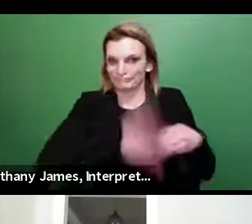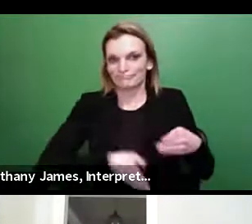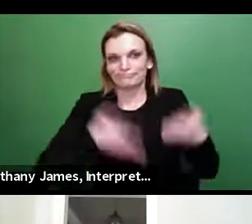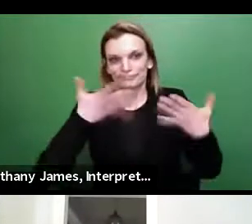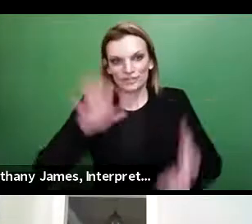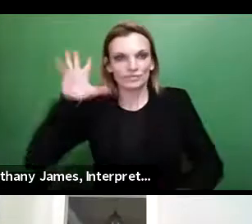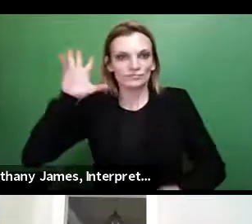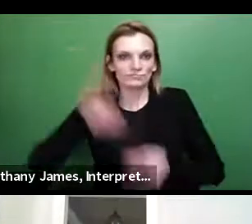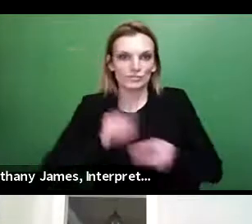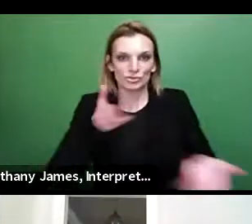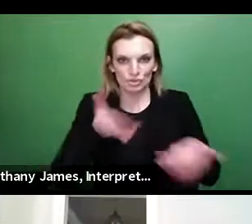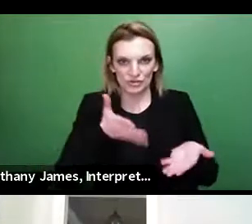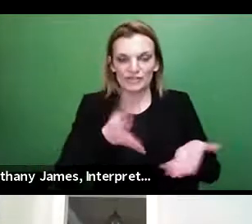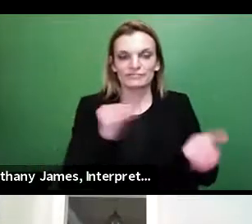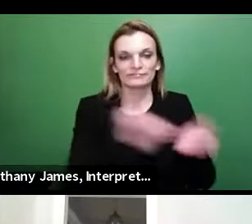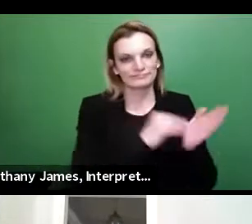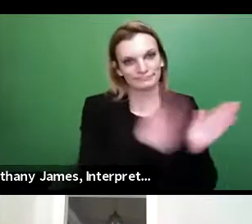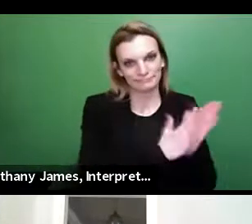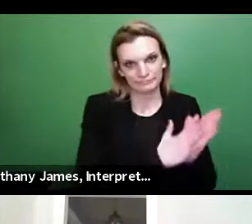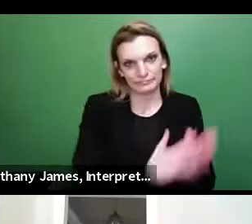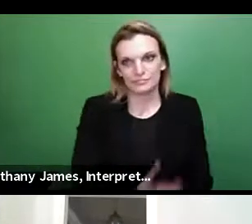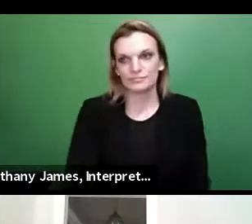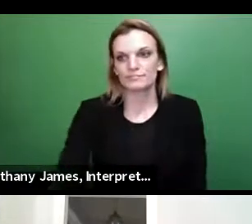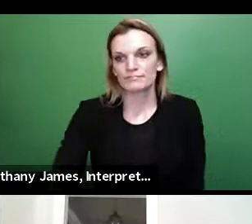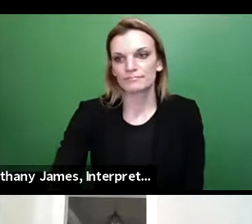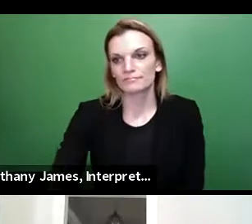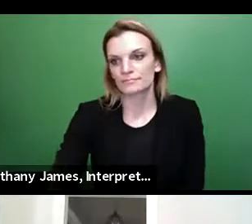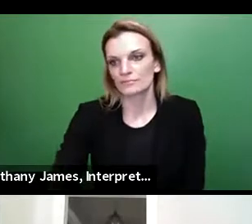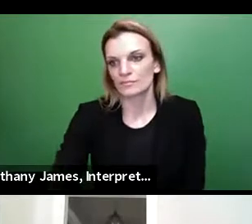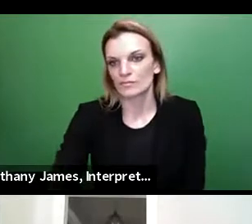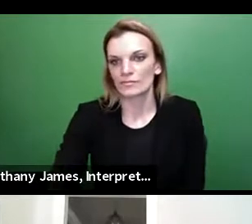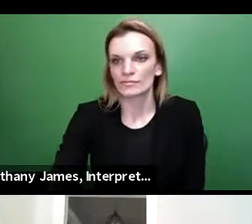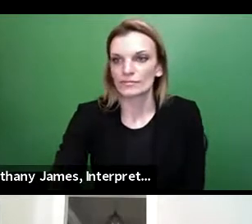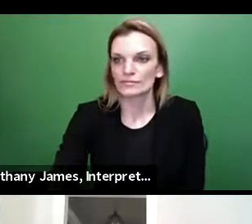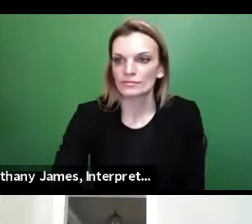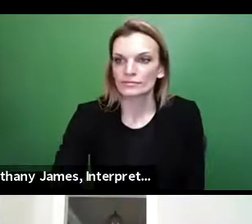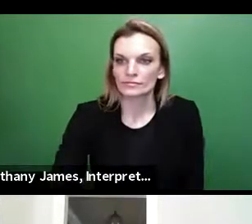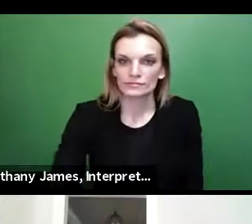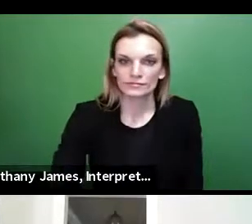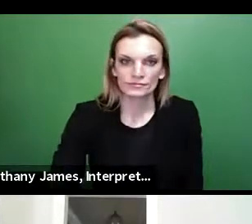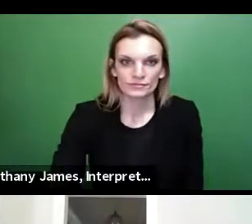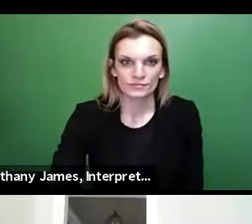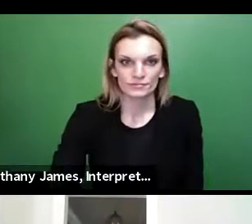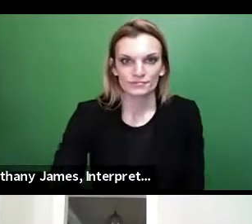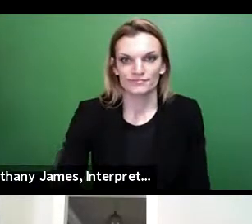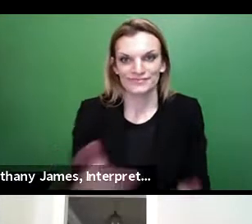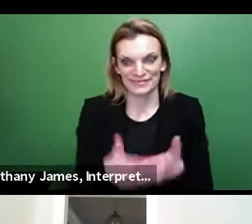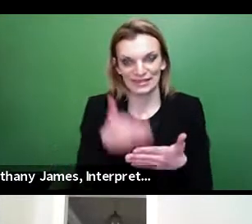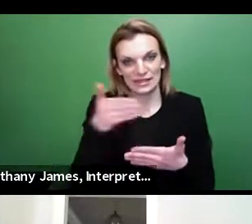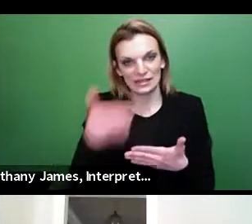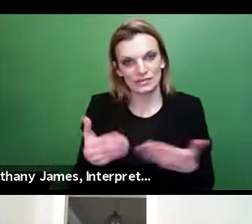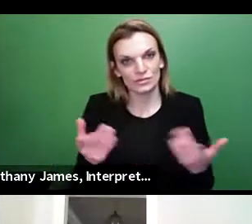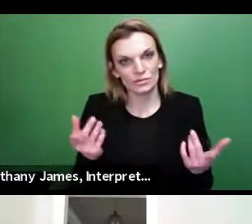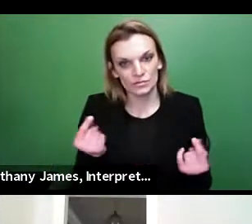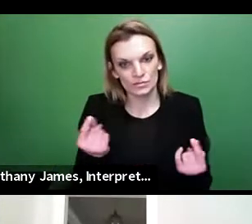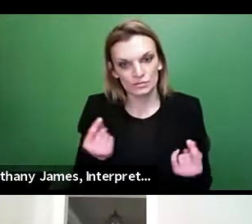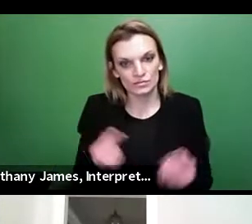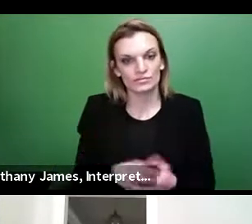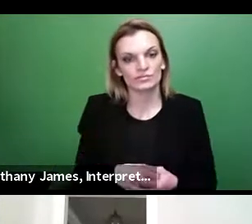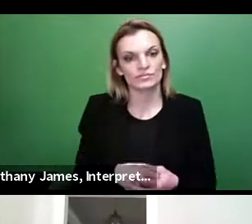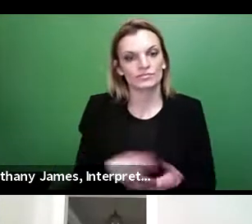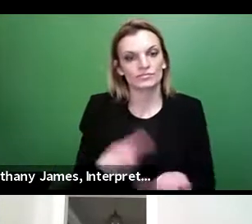that reminder. The next item on our agenda is the election of